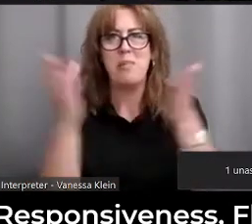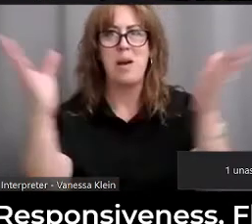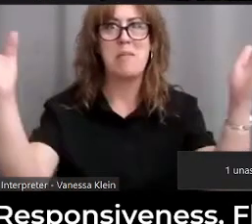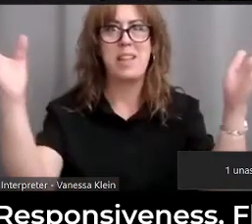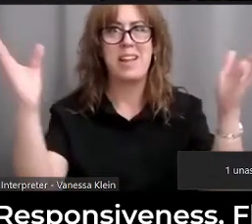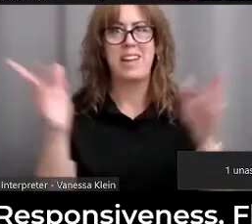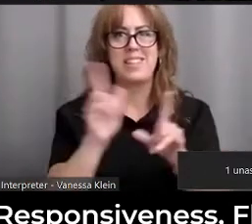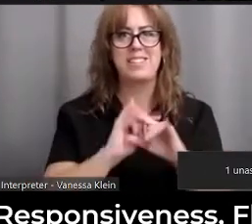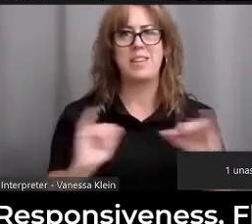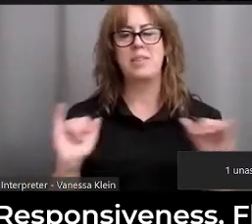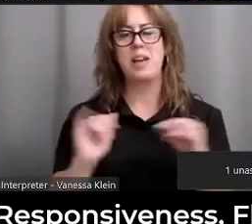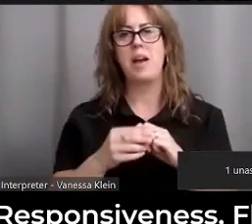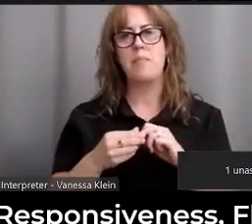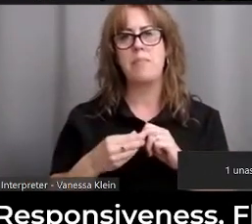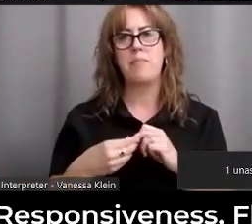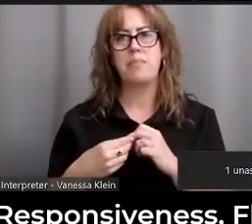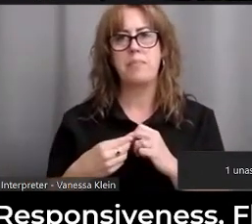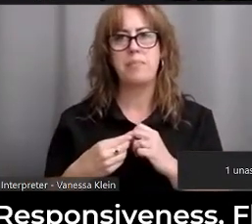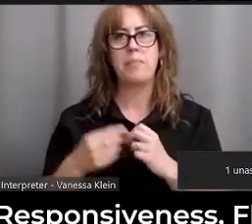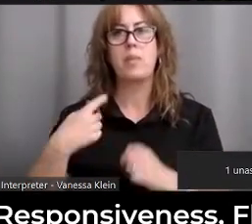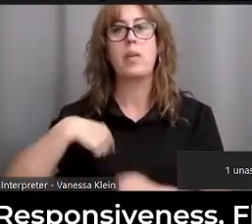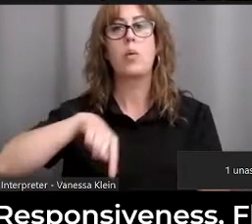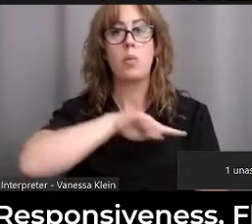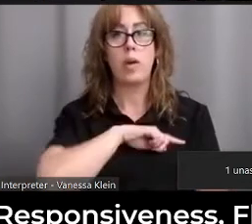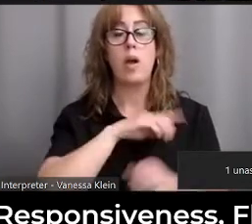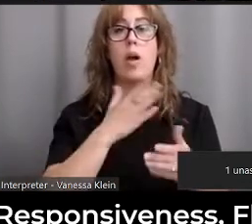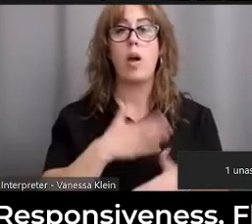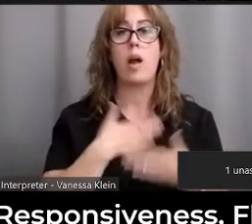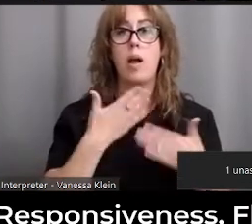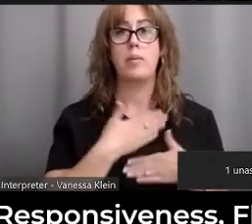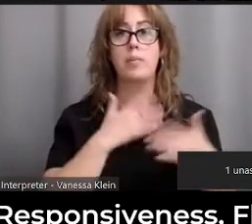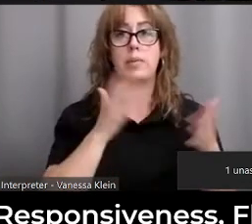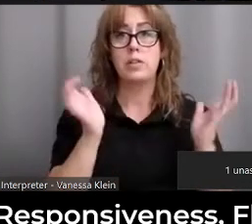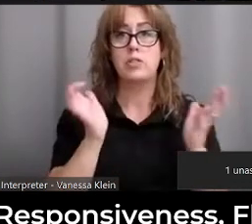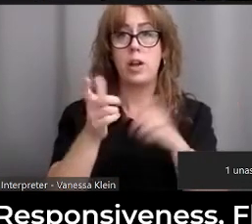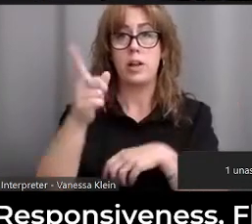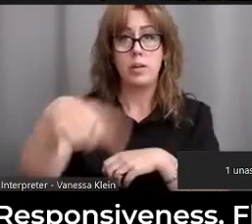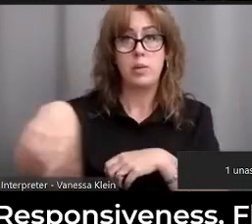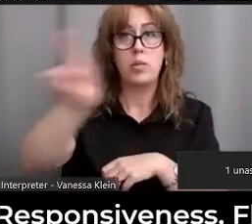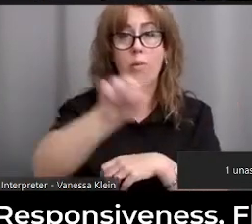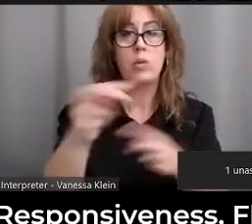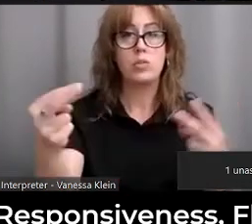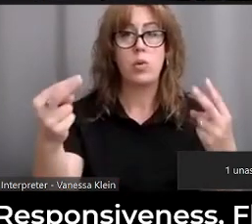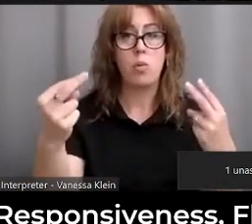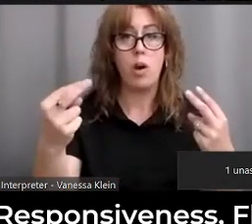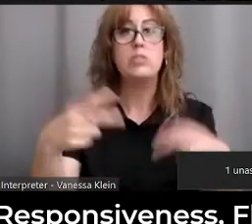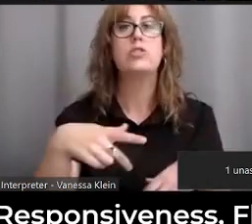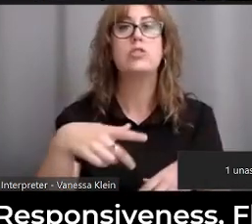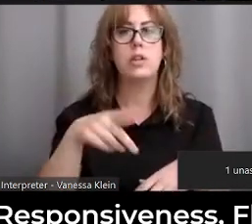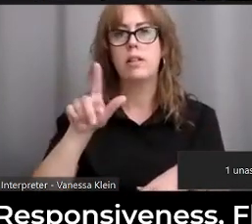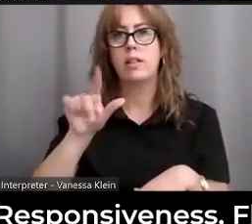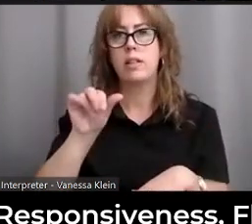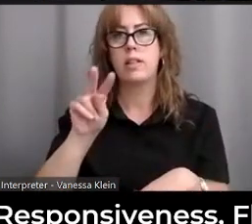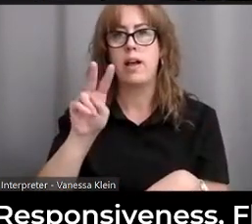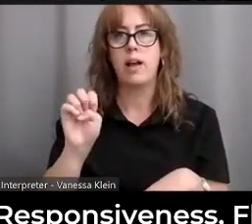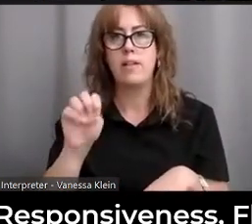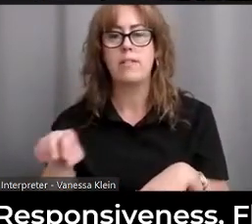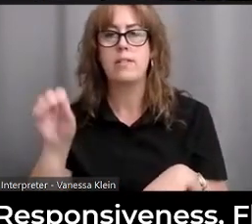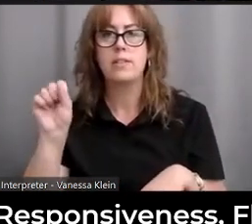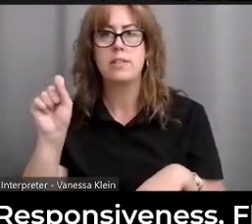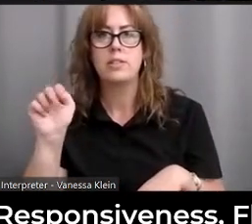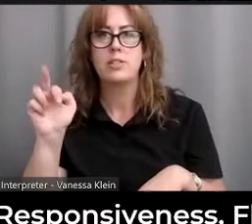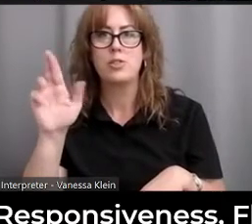time. And we're happy to be chatting alongside those of you at home who are watching the live stream. That's all I